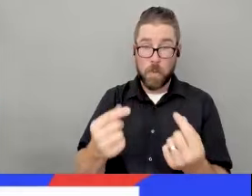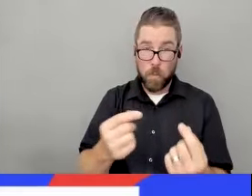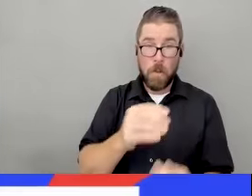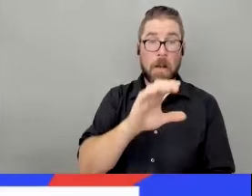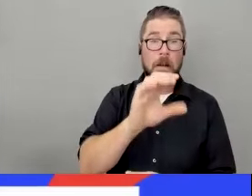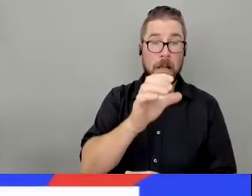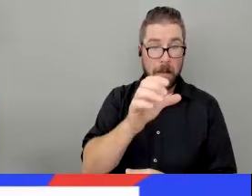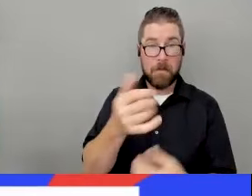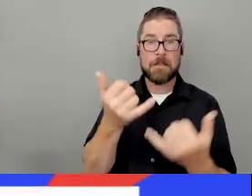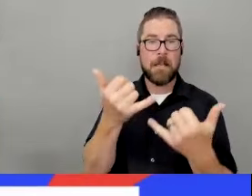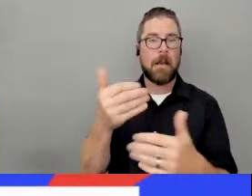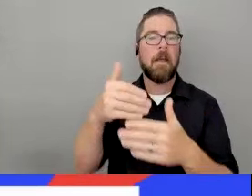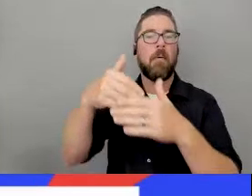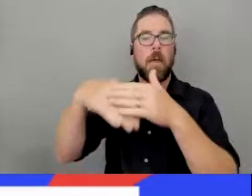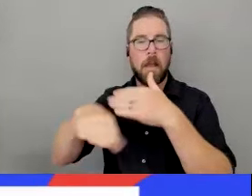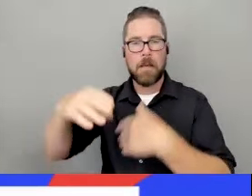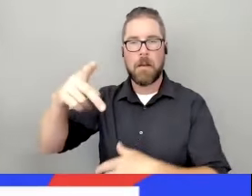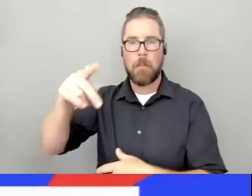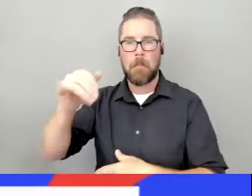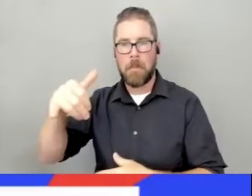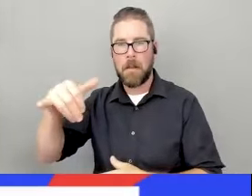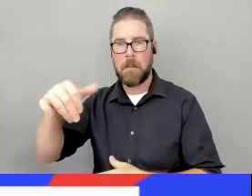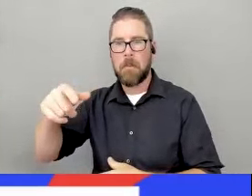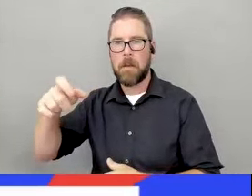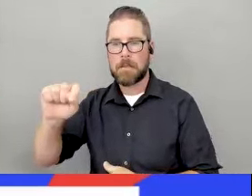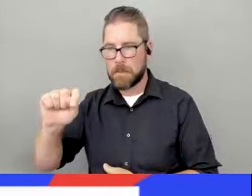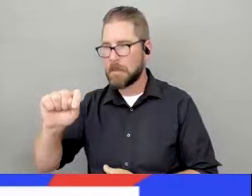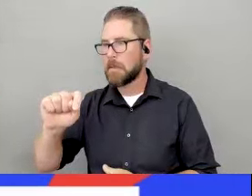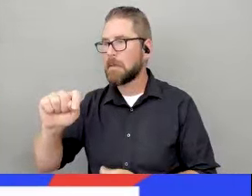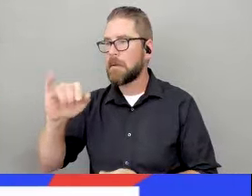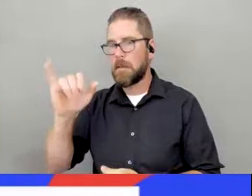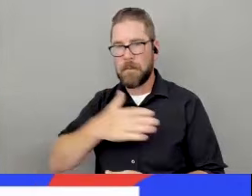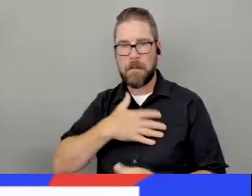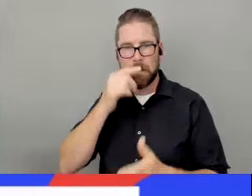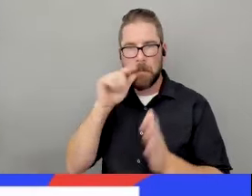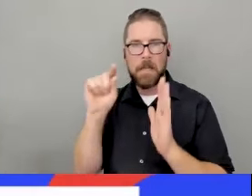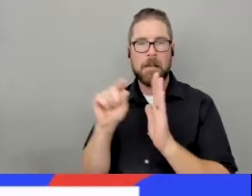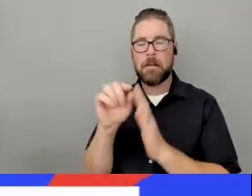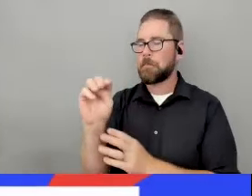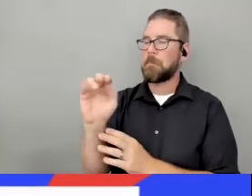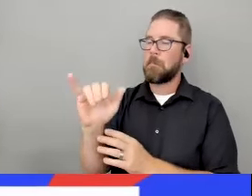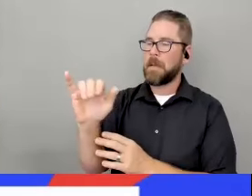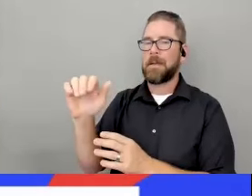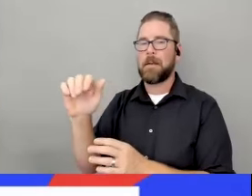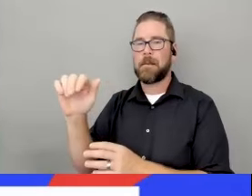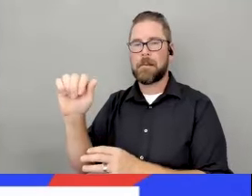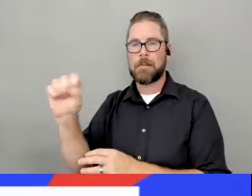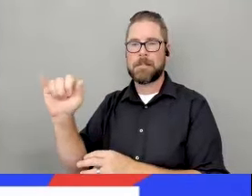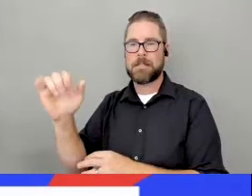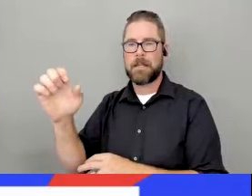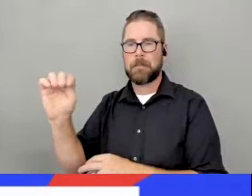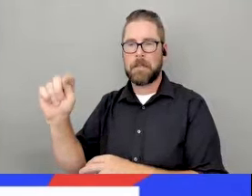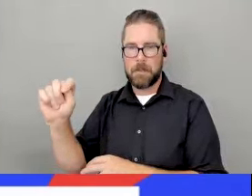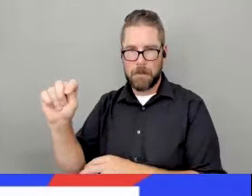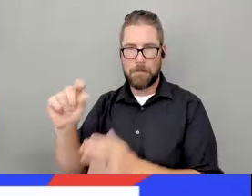Pause It. This is this bottom button here. That was my assignment page, how it looks now. Now I'm in Play Pause It. I'm